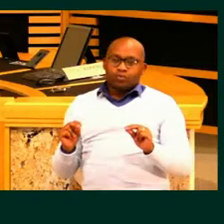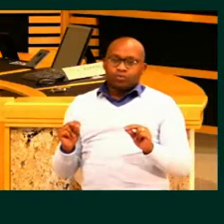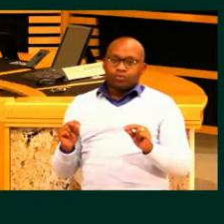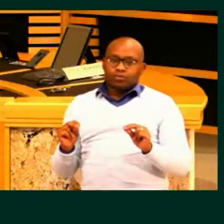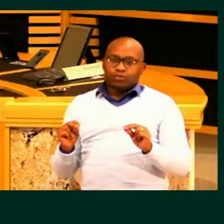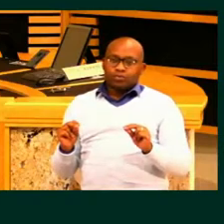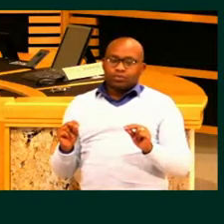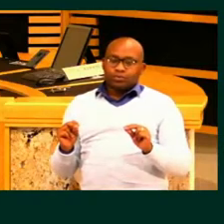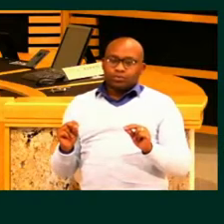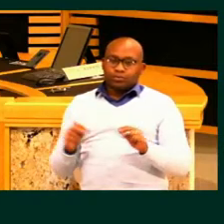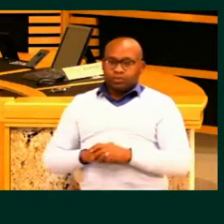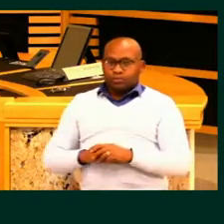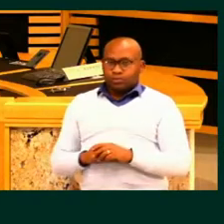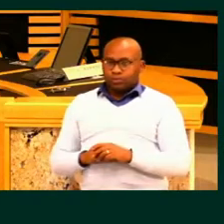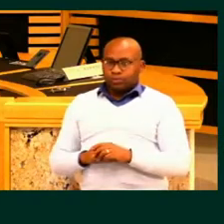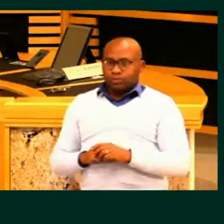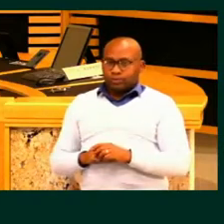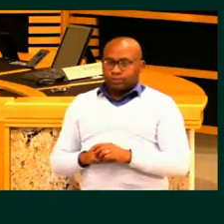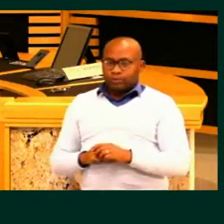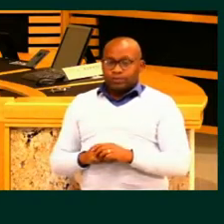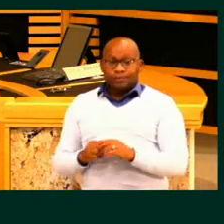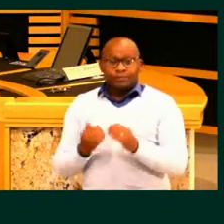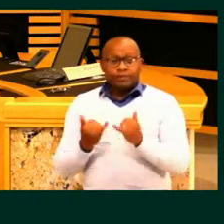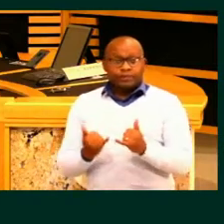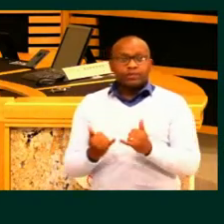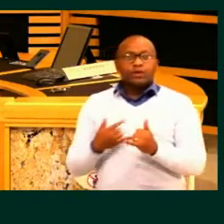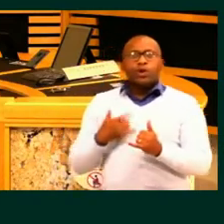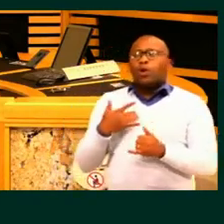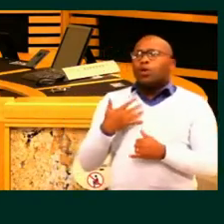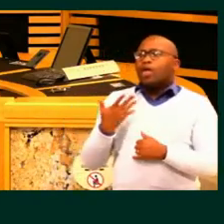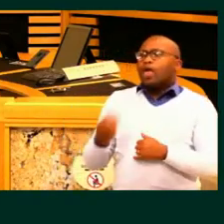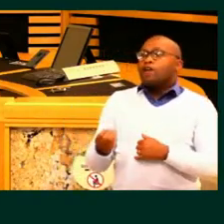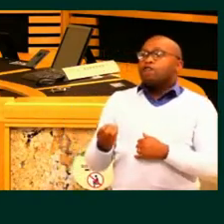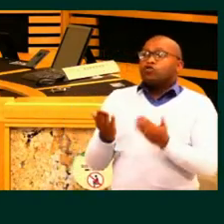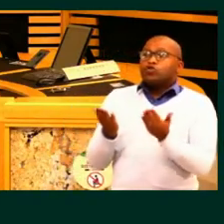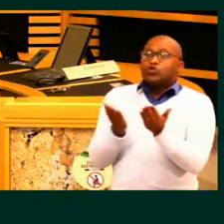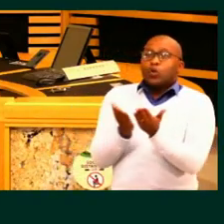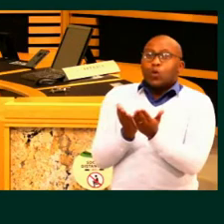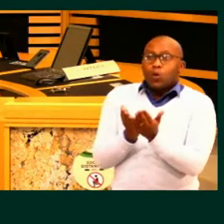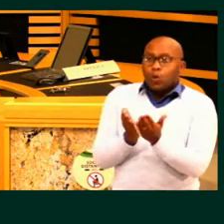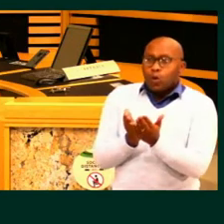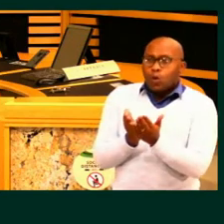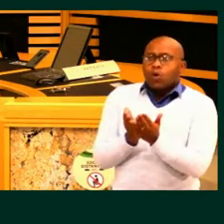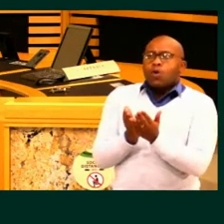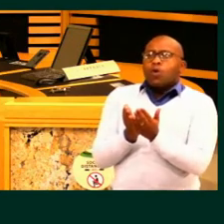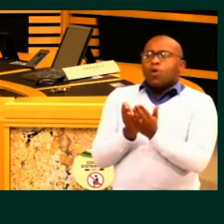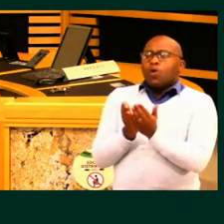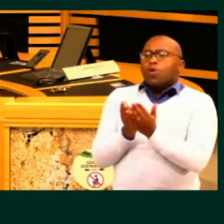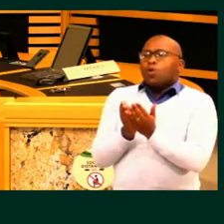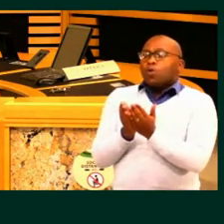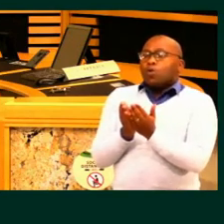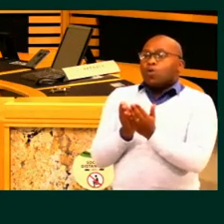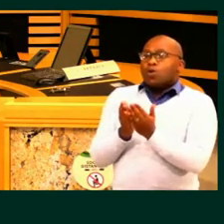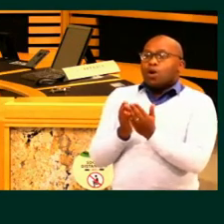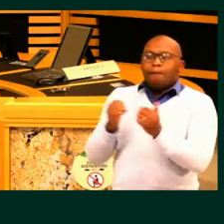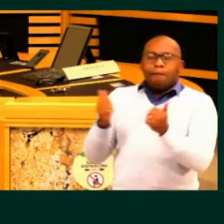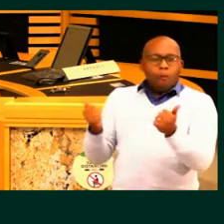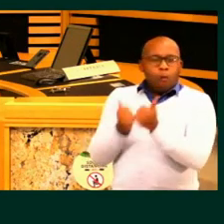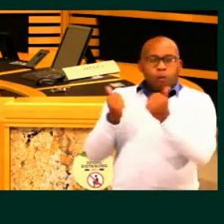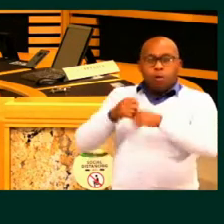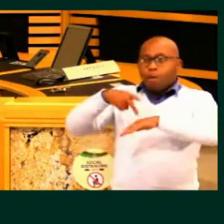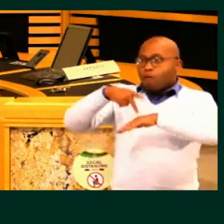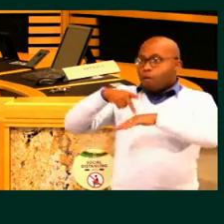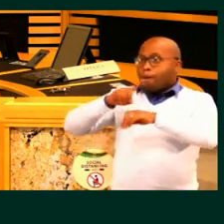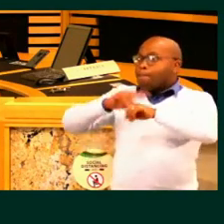effect now you have got a school that is performing in the province that has got no principal as I'm speaking